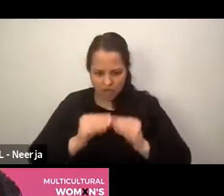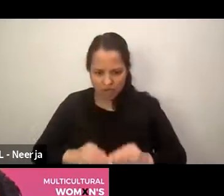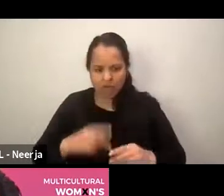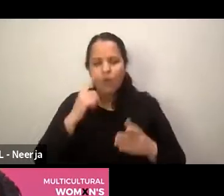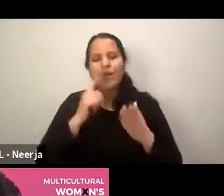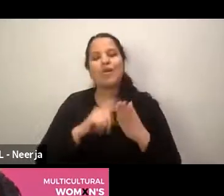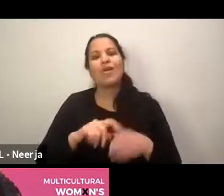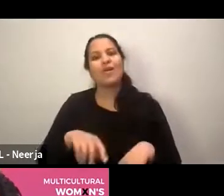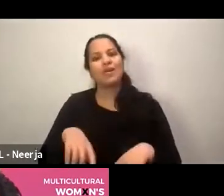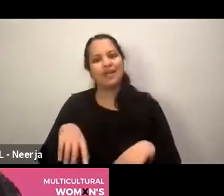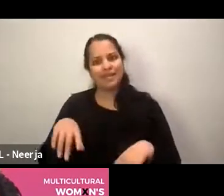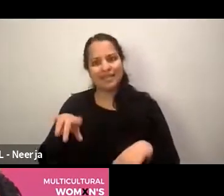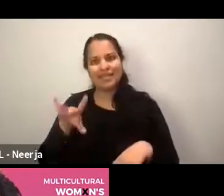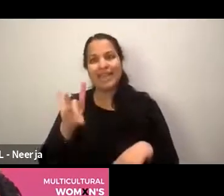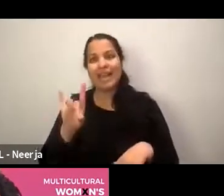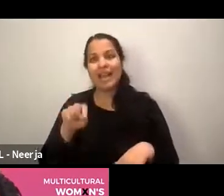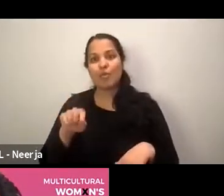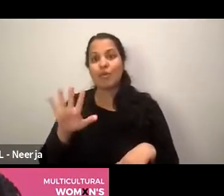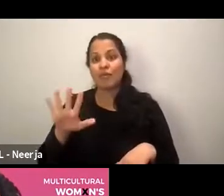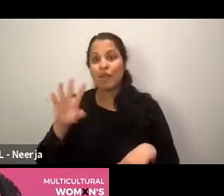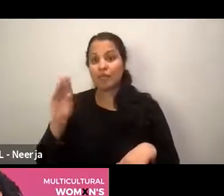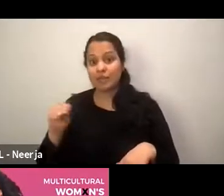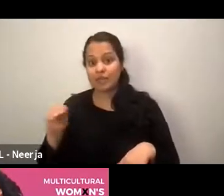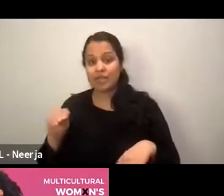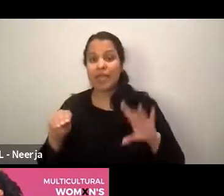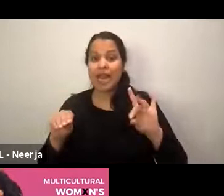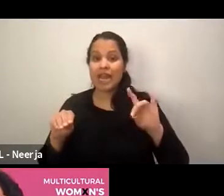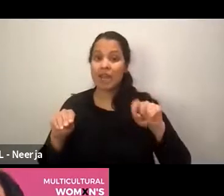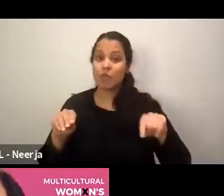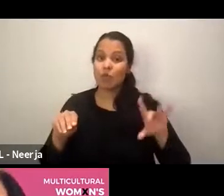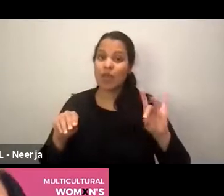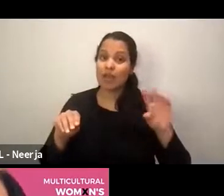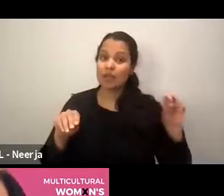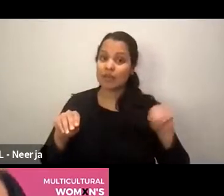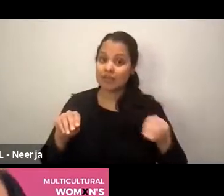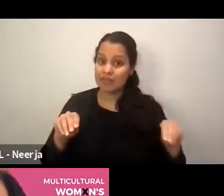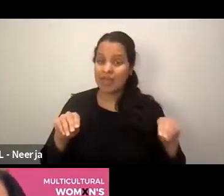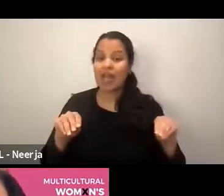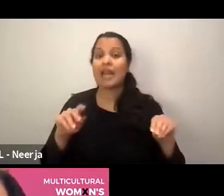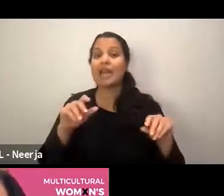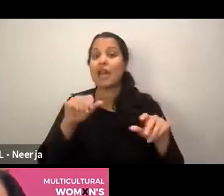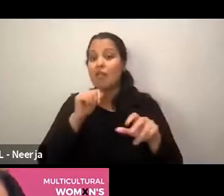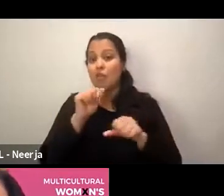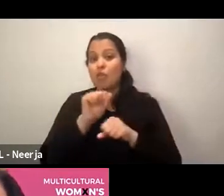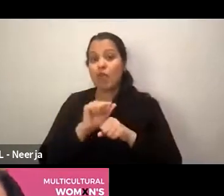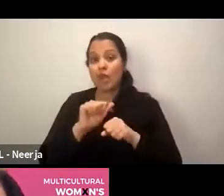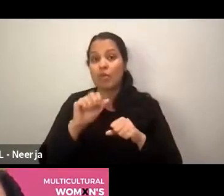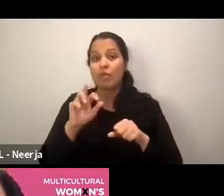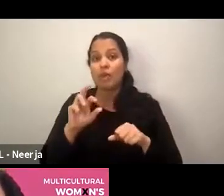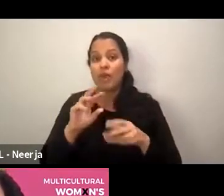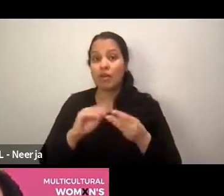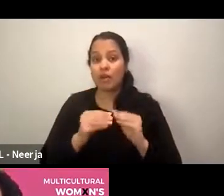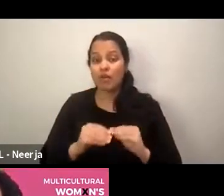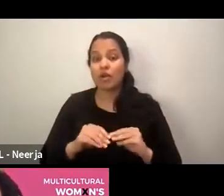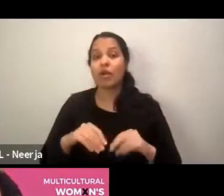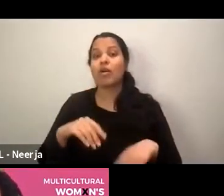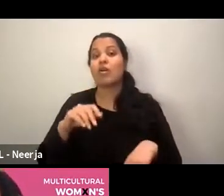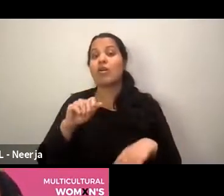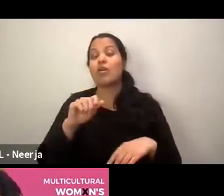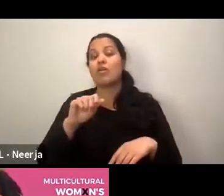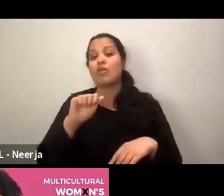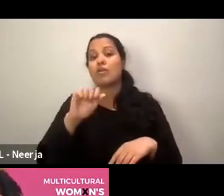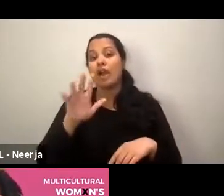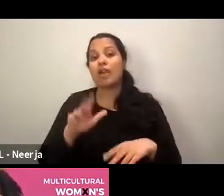8.5% and 8.8% of unemployment rate in the African American and Latina women